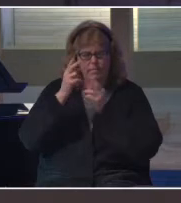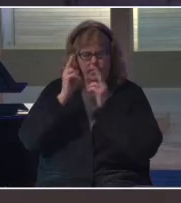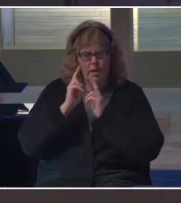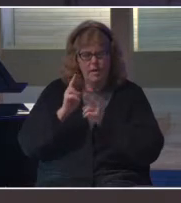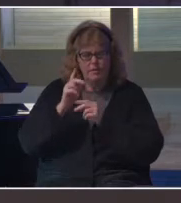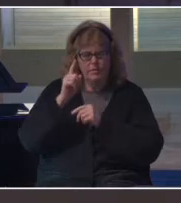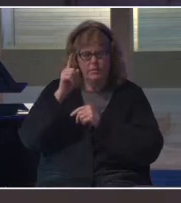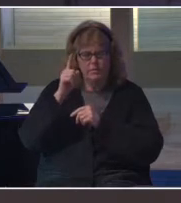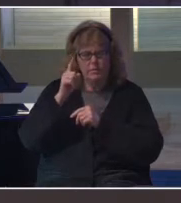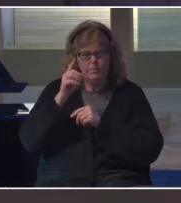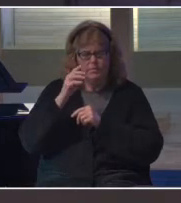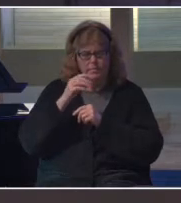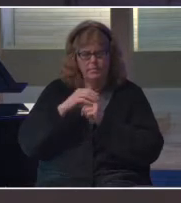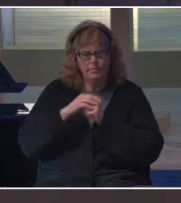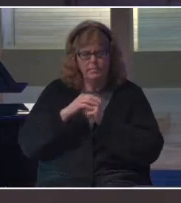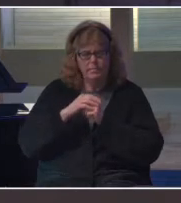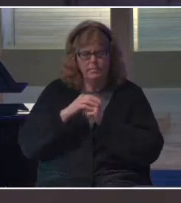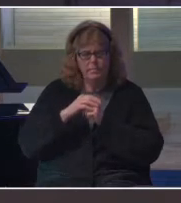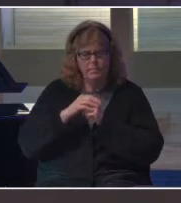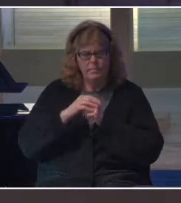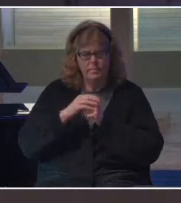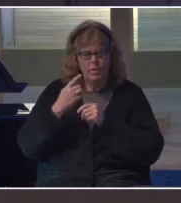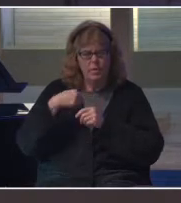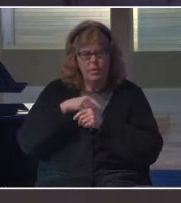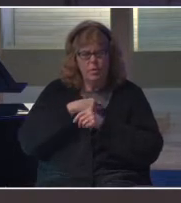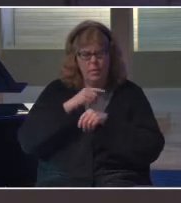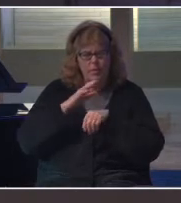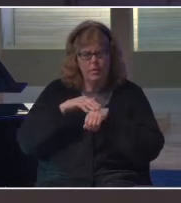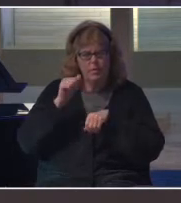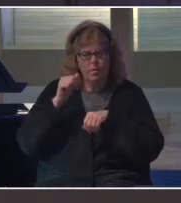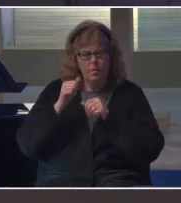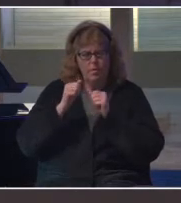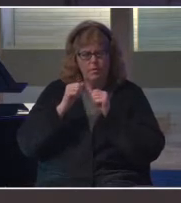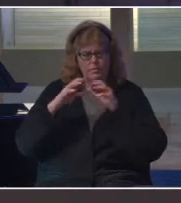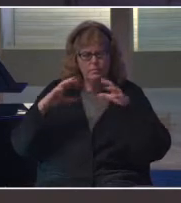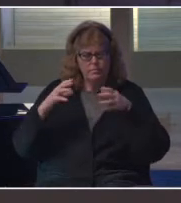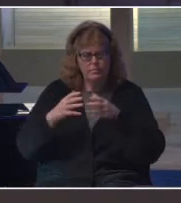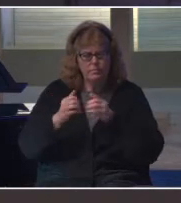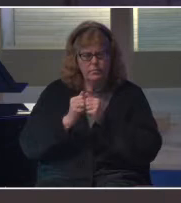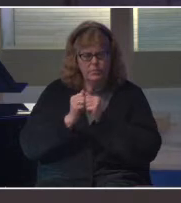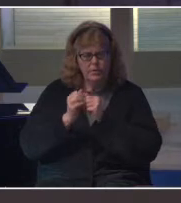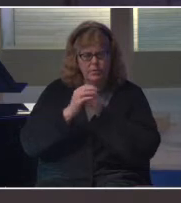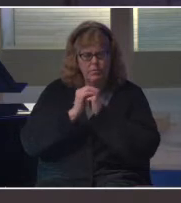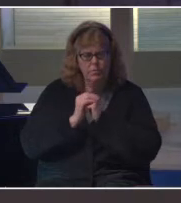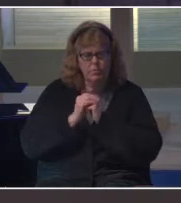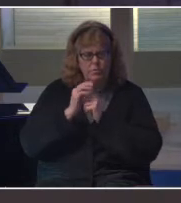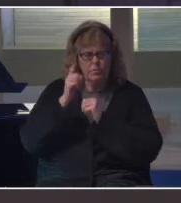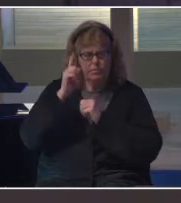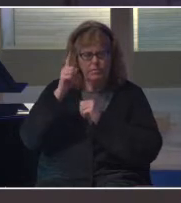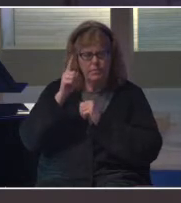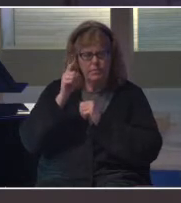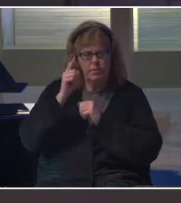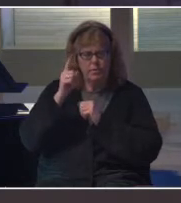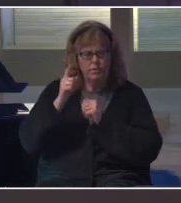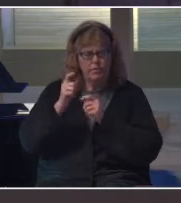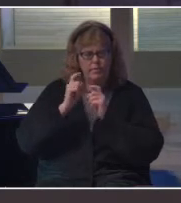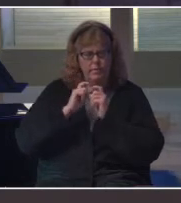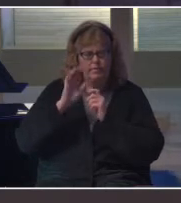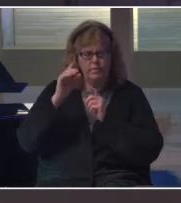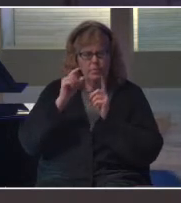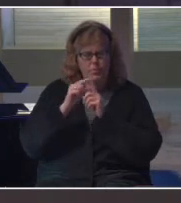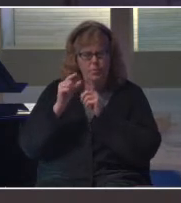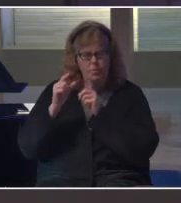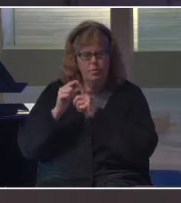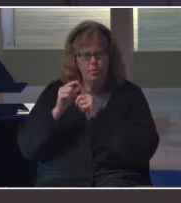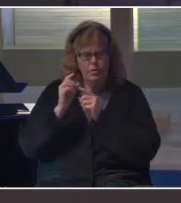you, that we are called to gather together to worship you, and that you have given us your word, a